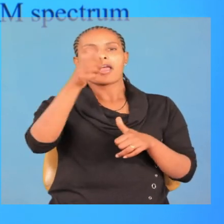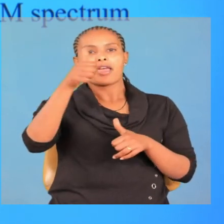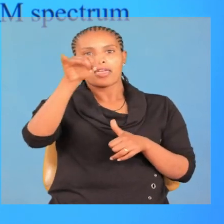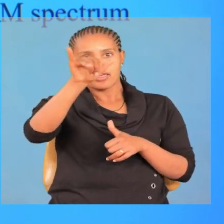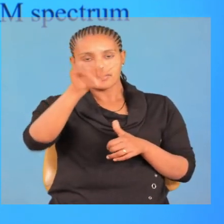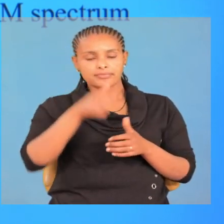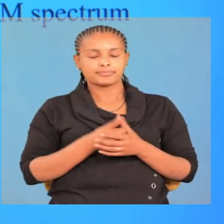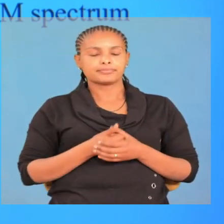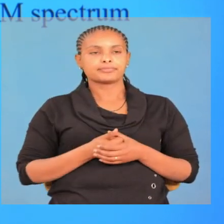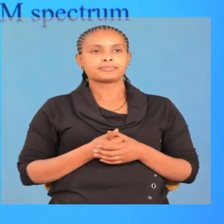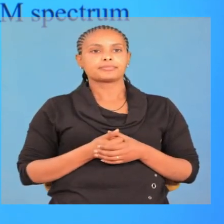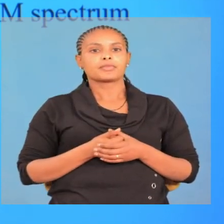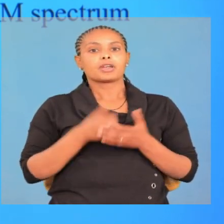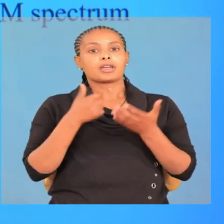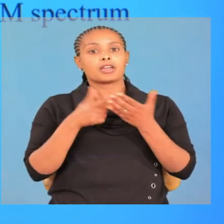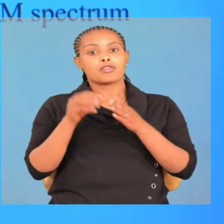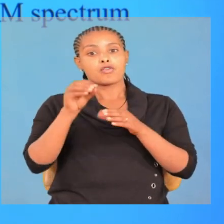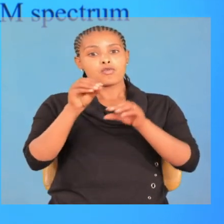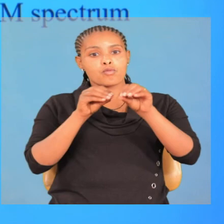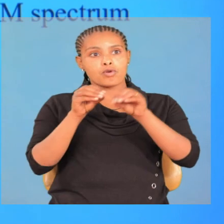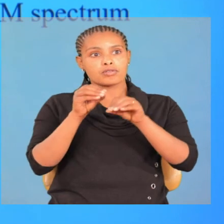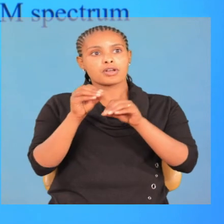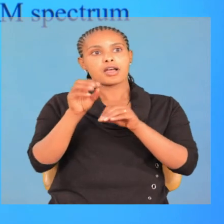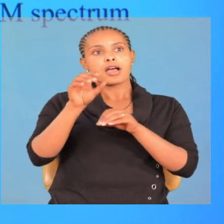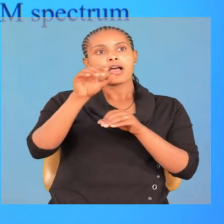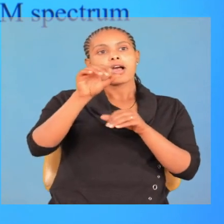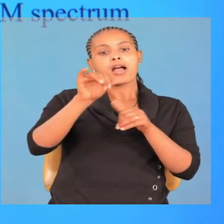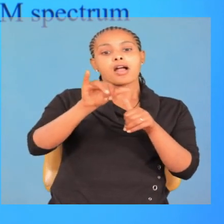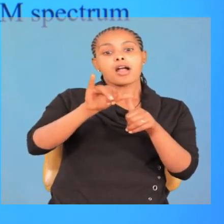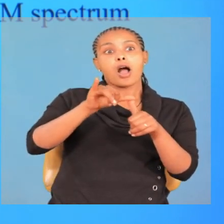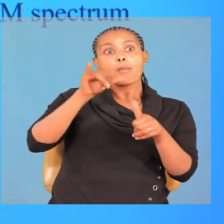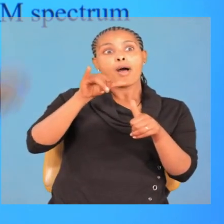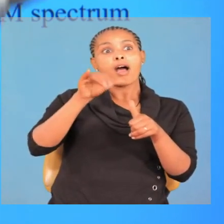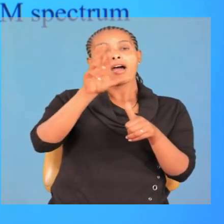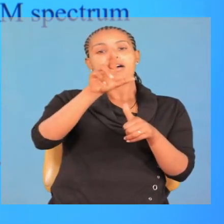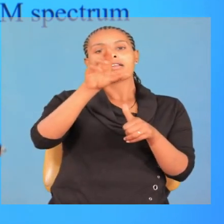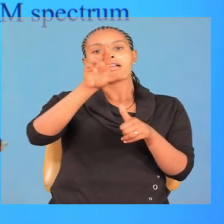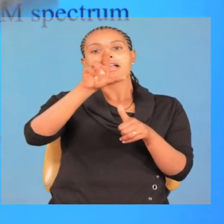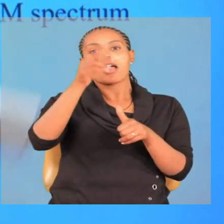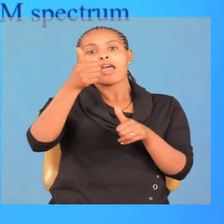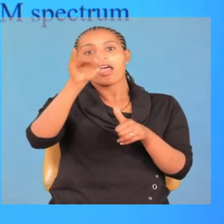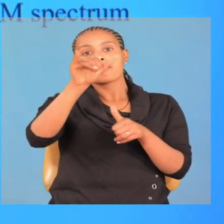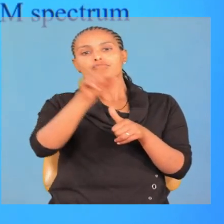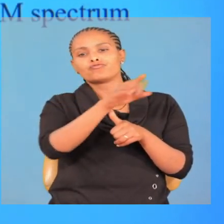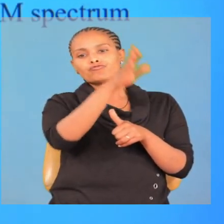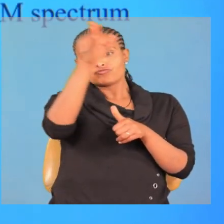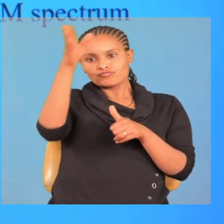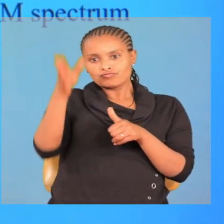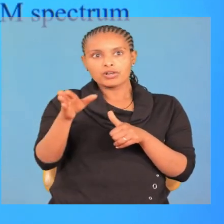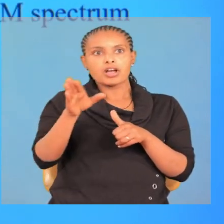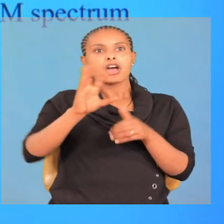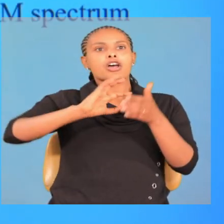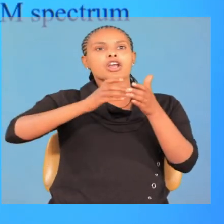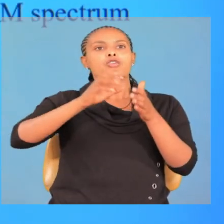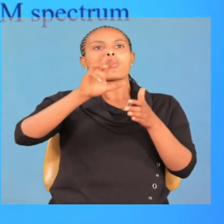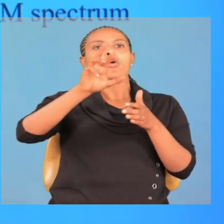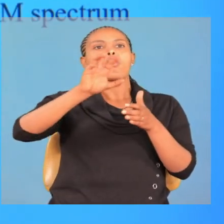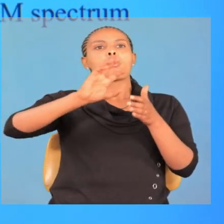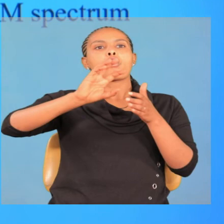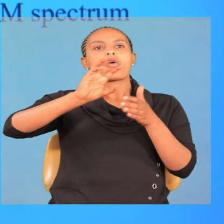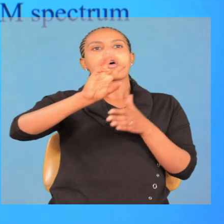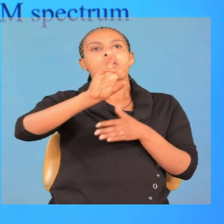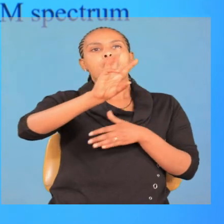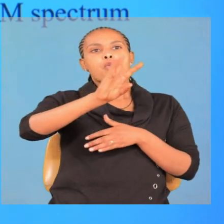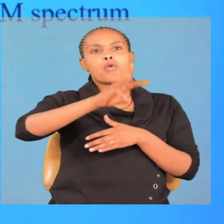ray. In moving from gamma ray toward radio wave, wavelengths